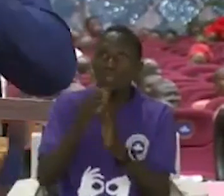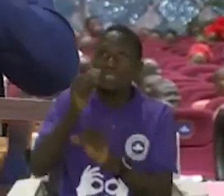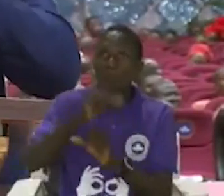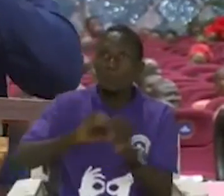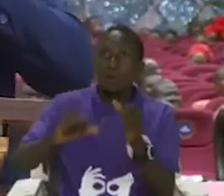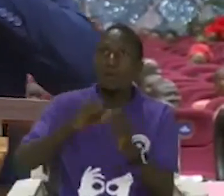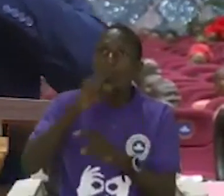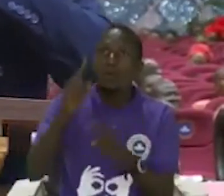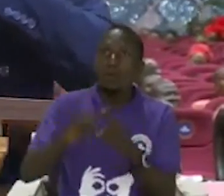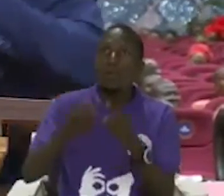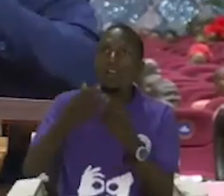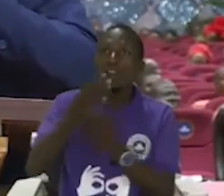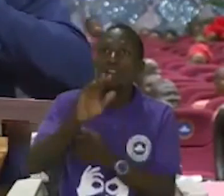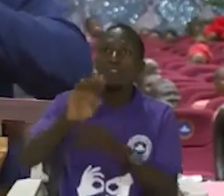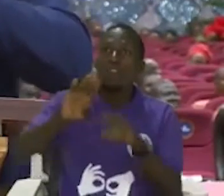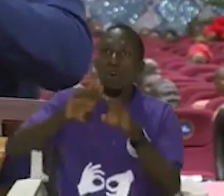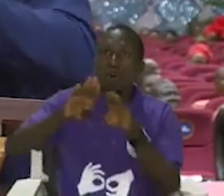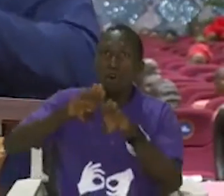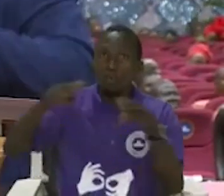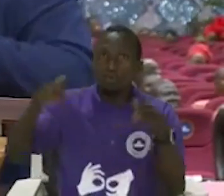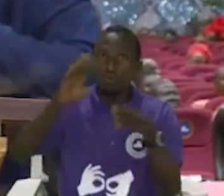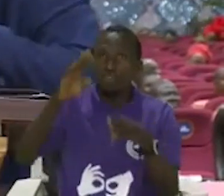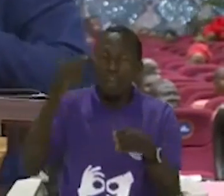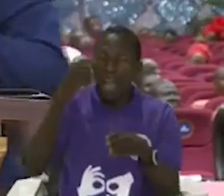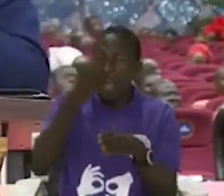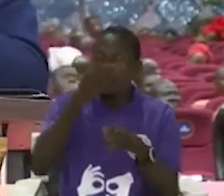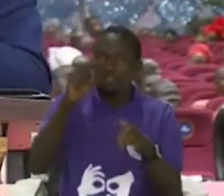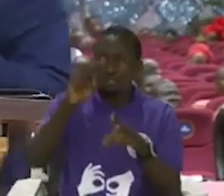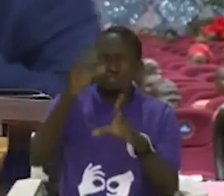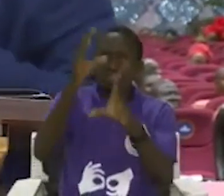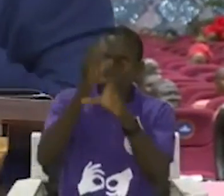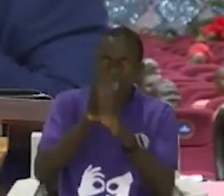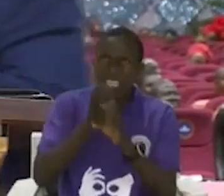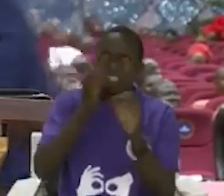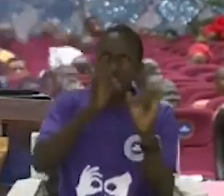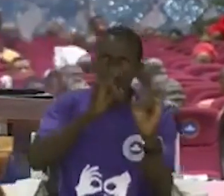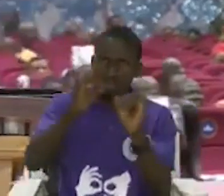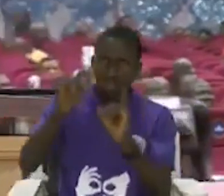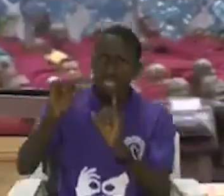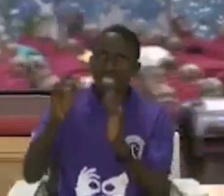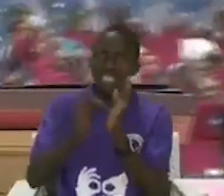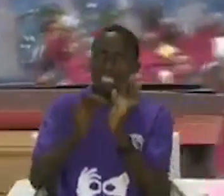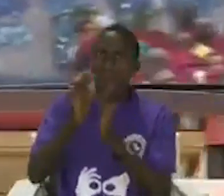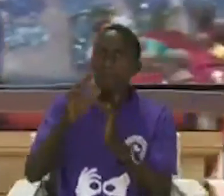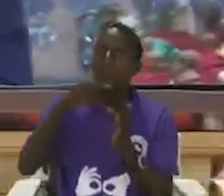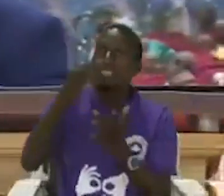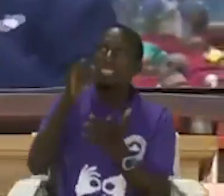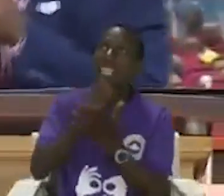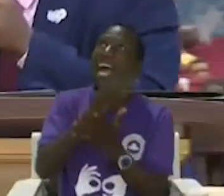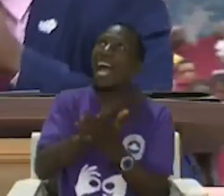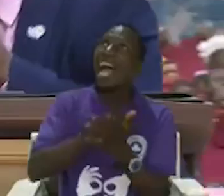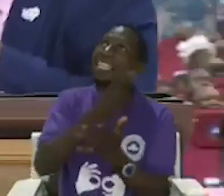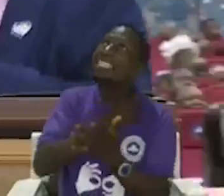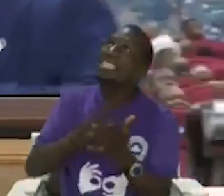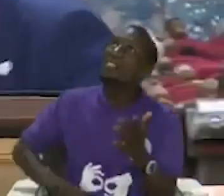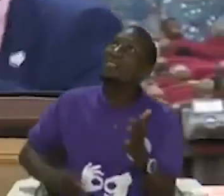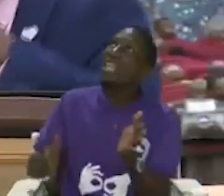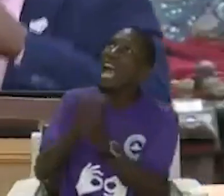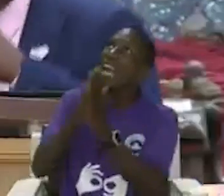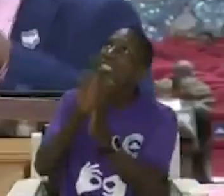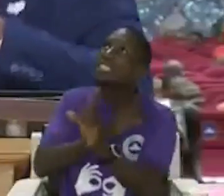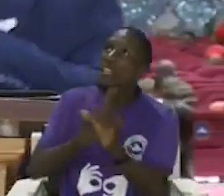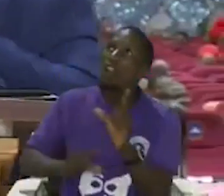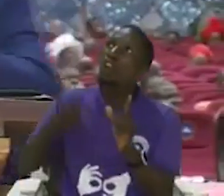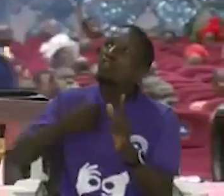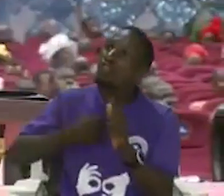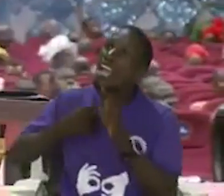When God opens your eyes, you get instruction. The Bible says about David, and David inquired of the Lord, should I pursue? Should I stay